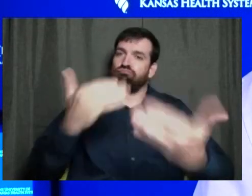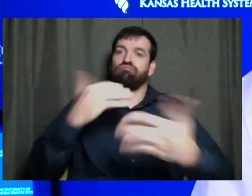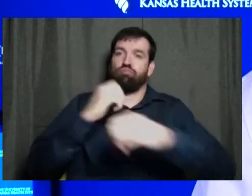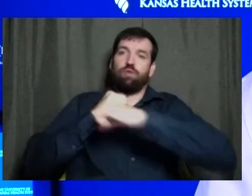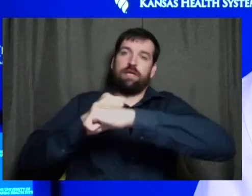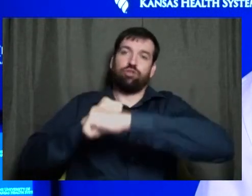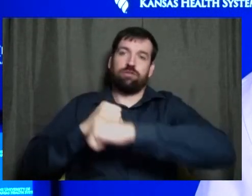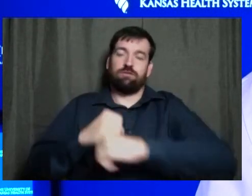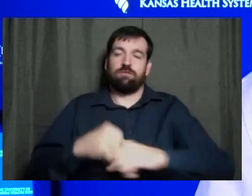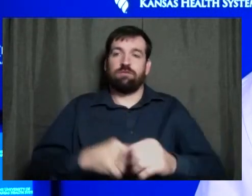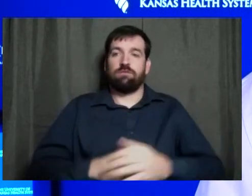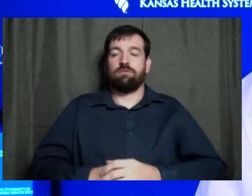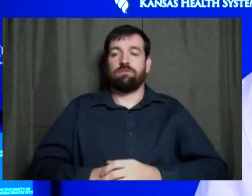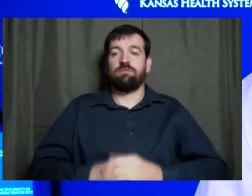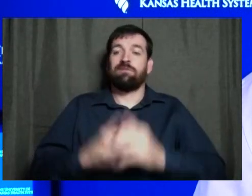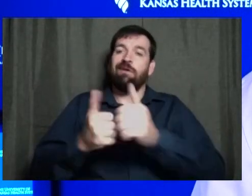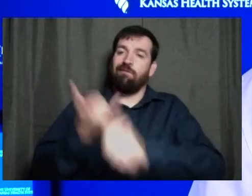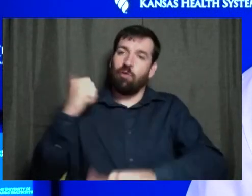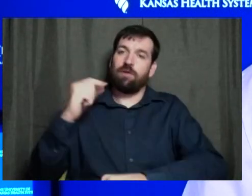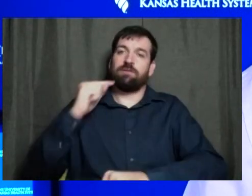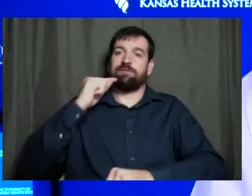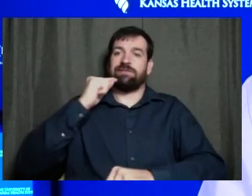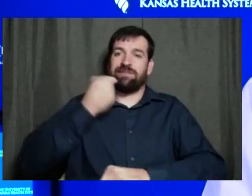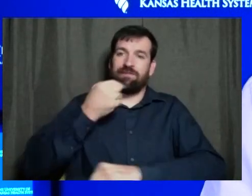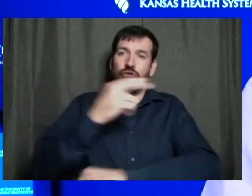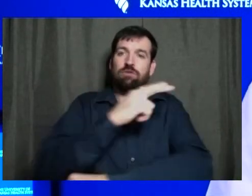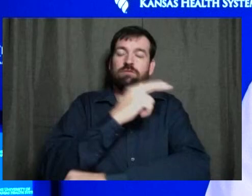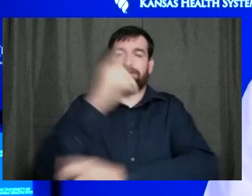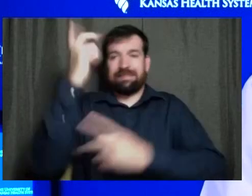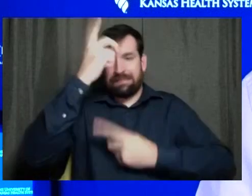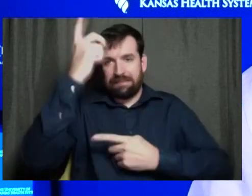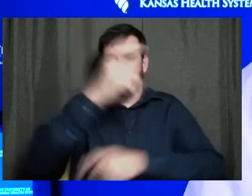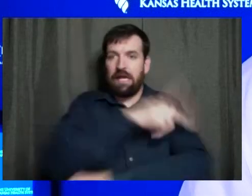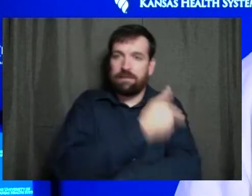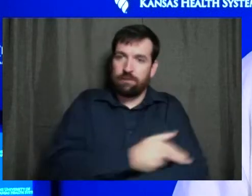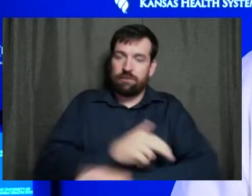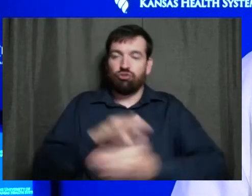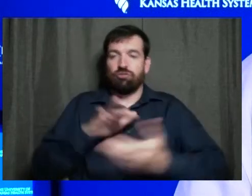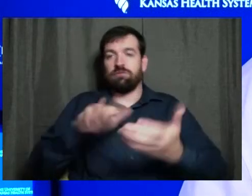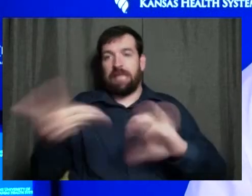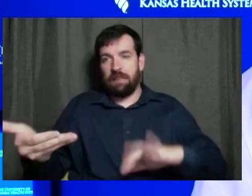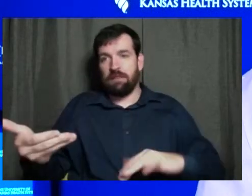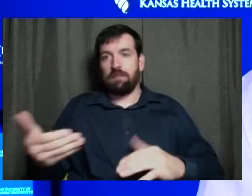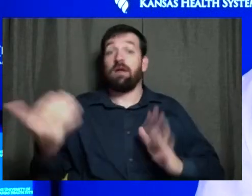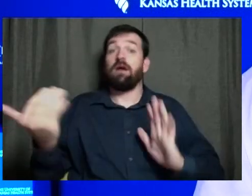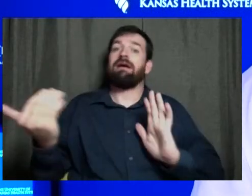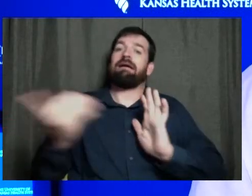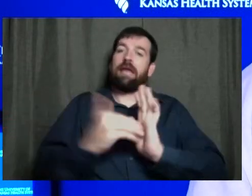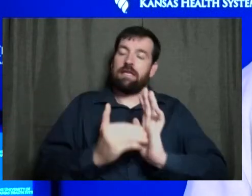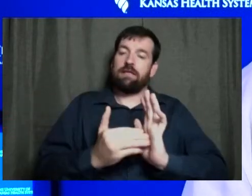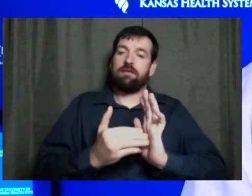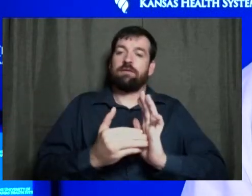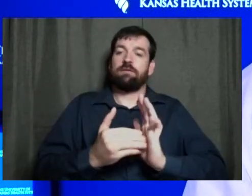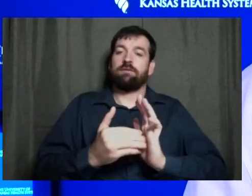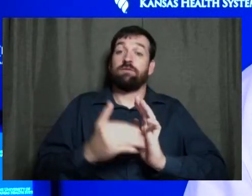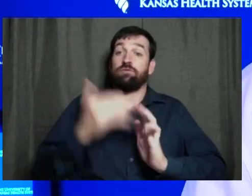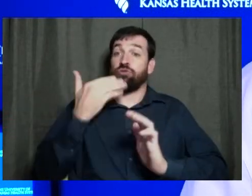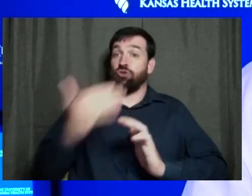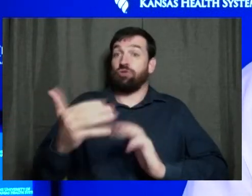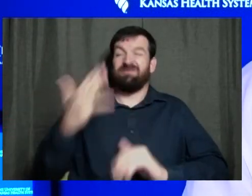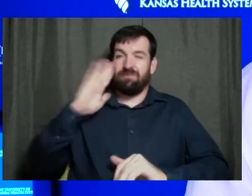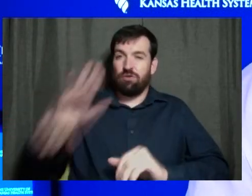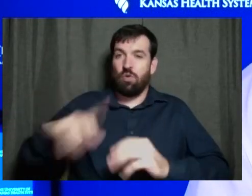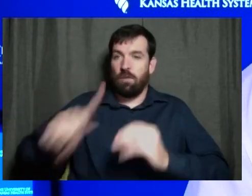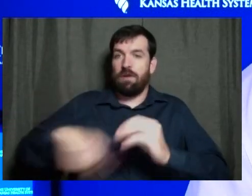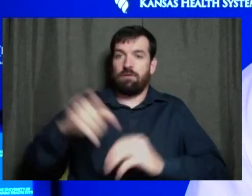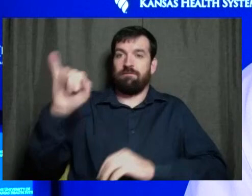that hospitalization, severe disease, and death. And that is also going along with the good thing that we know about this infection is that